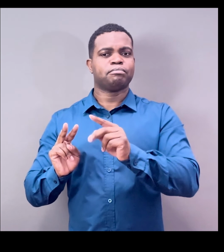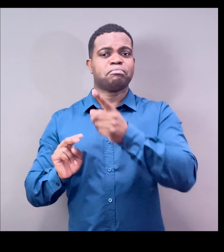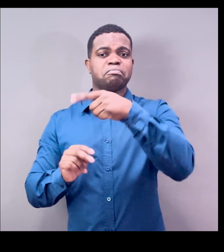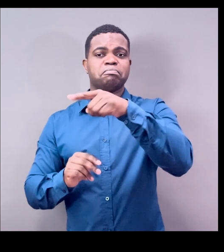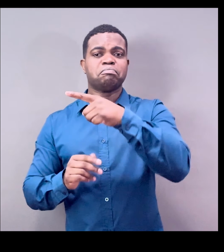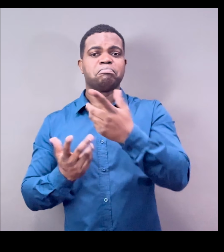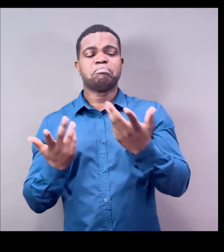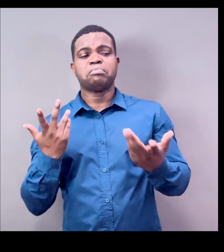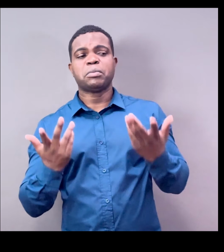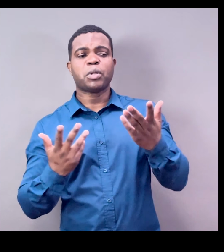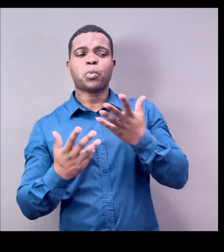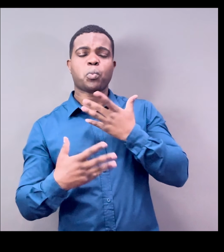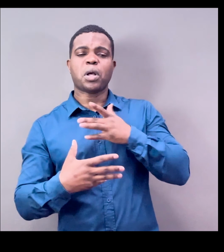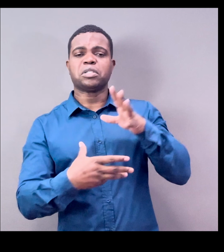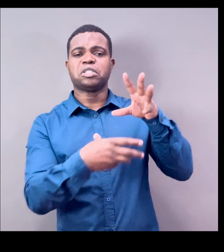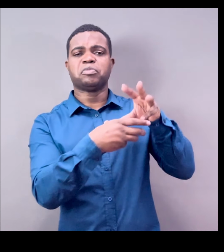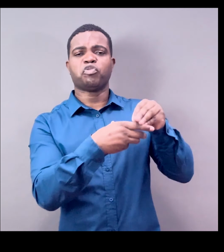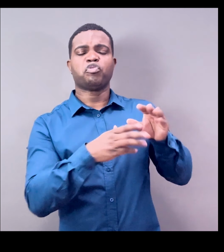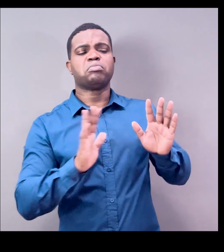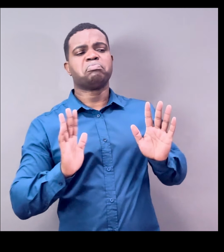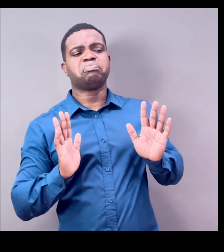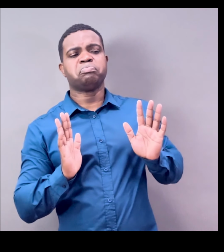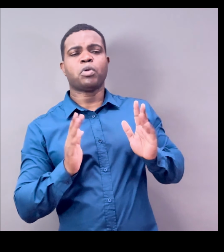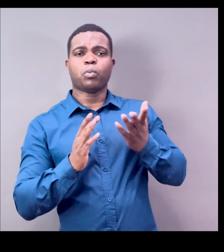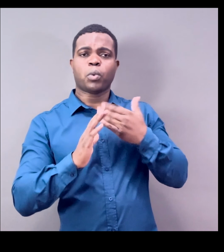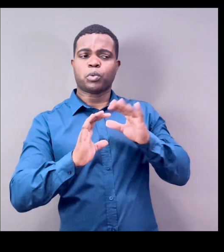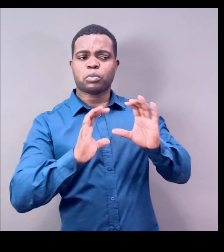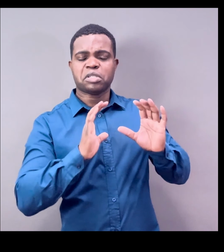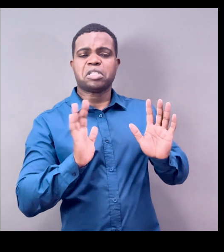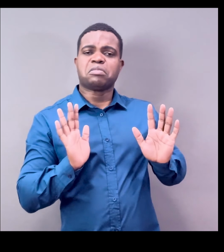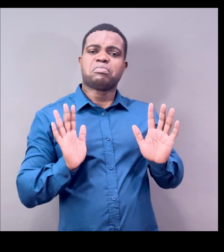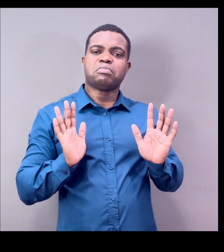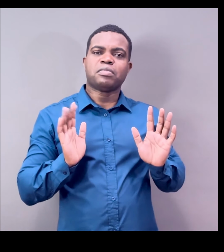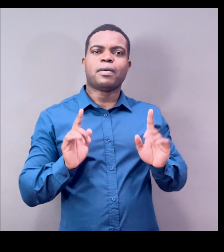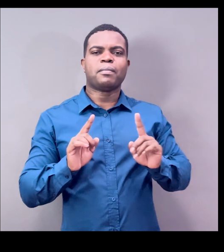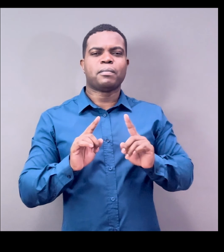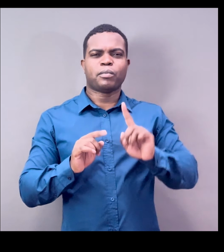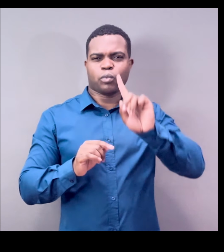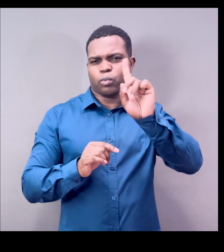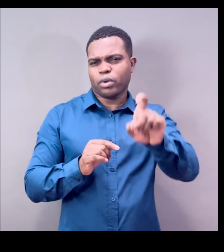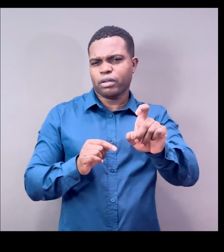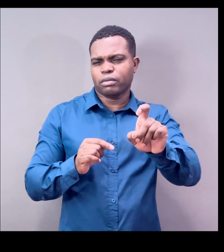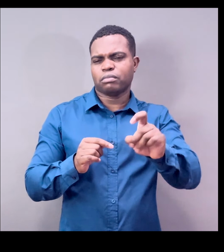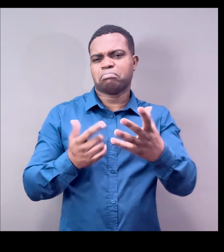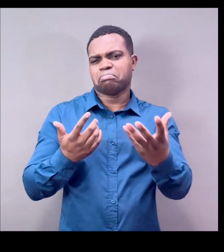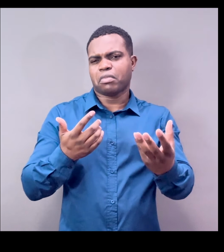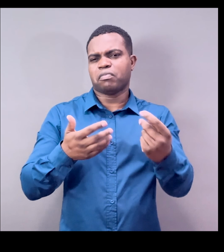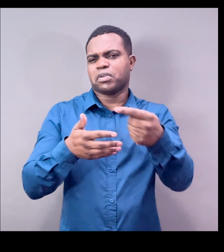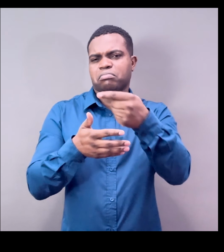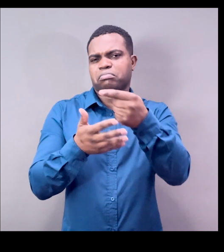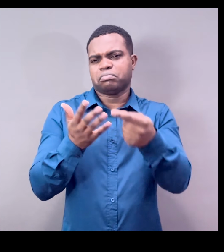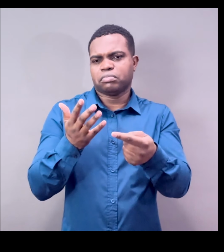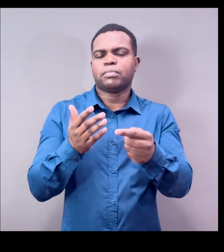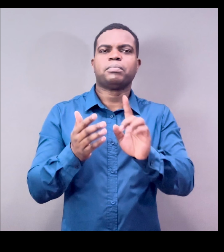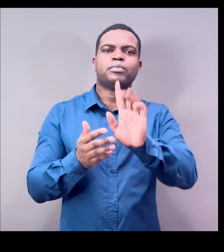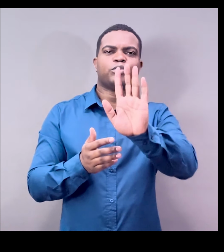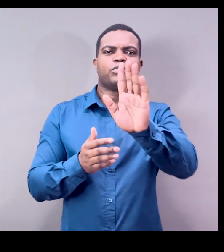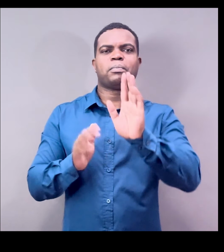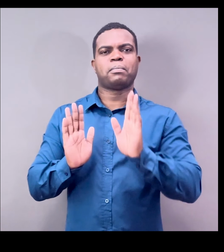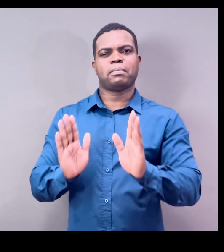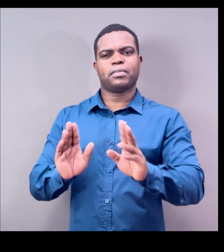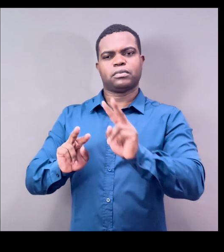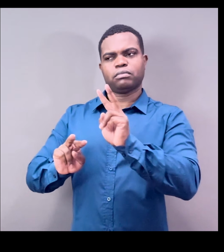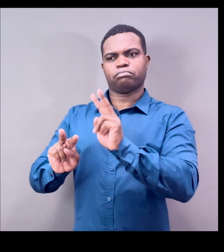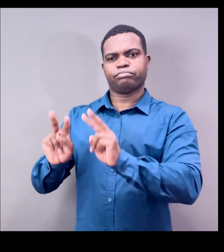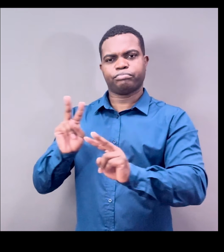to invest more on their communication efforts. The reason you need to monitor them is